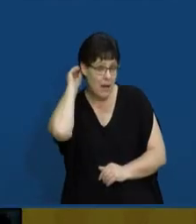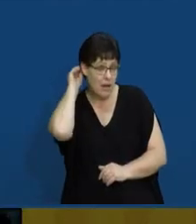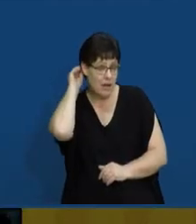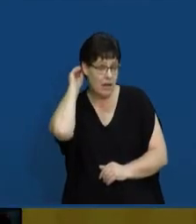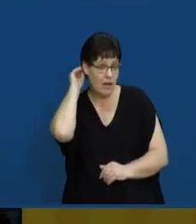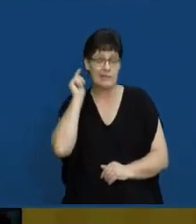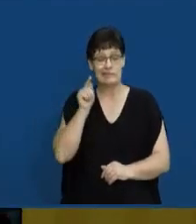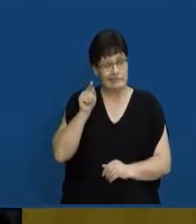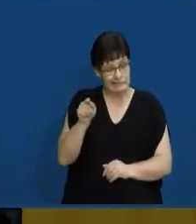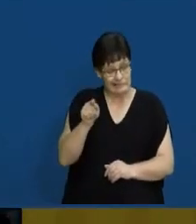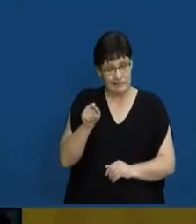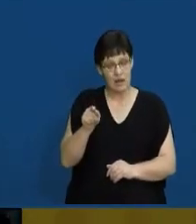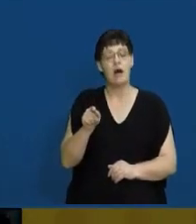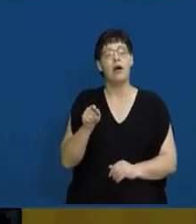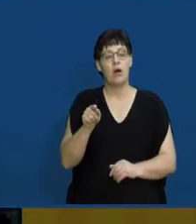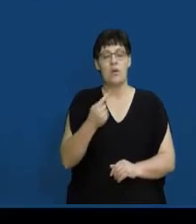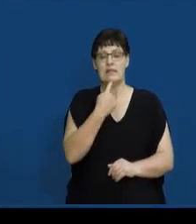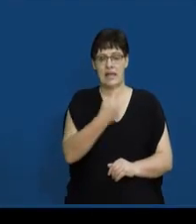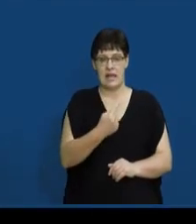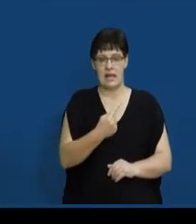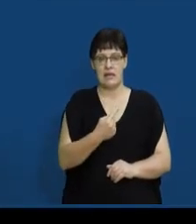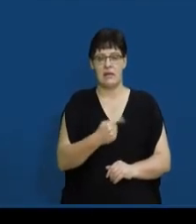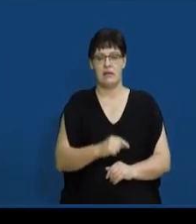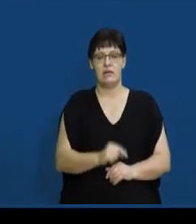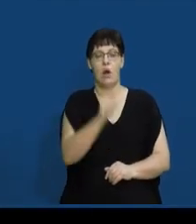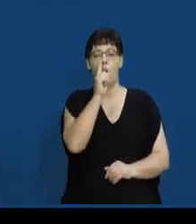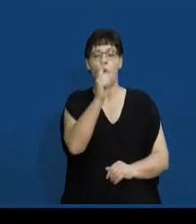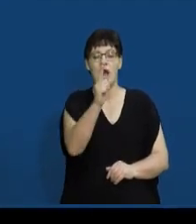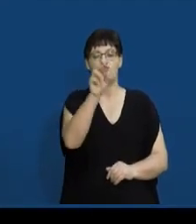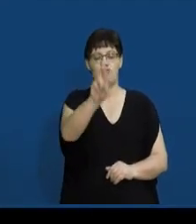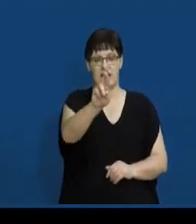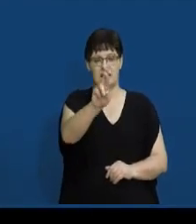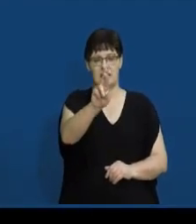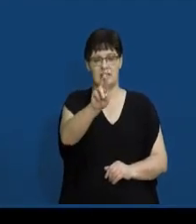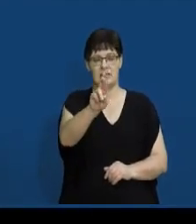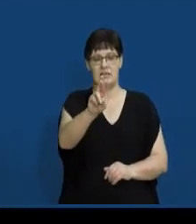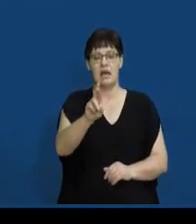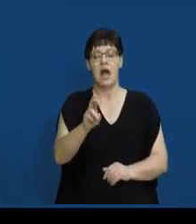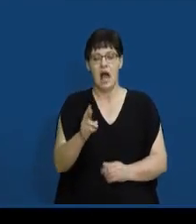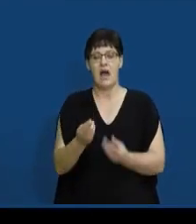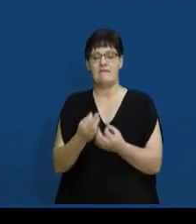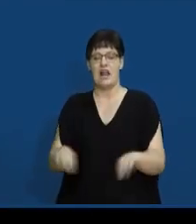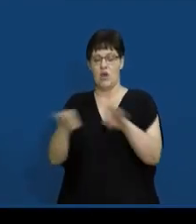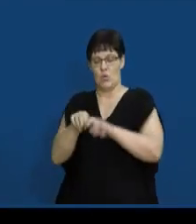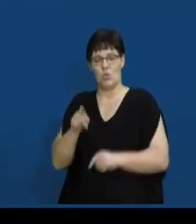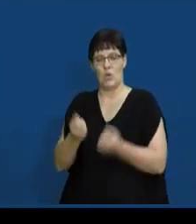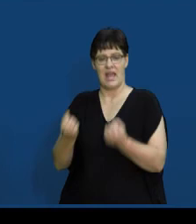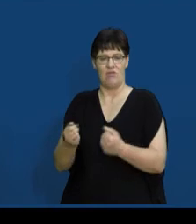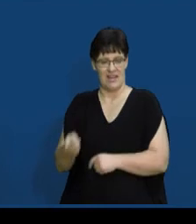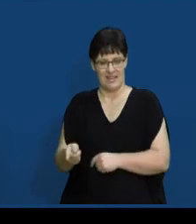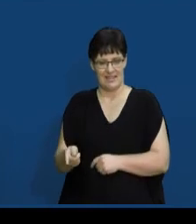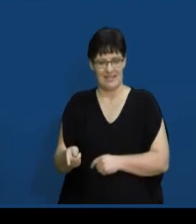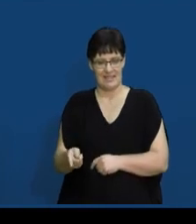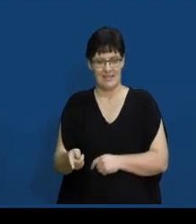this is where we talk about the 1 Rand carrying value. In other words, what